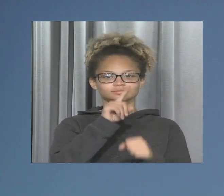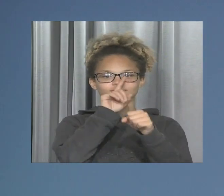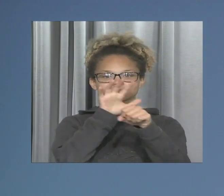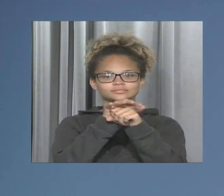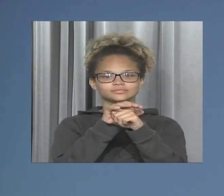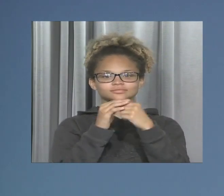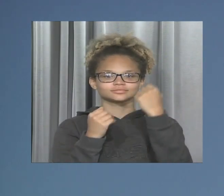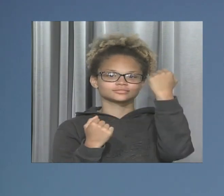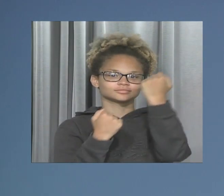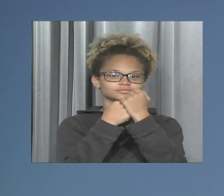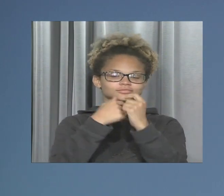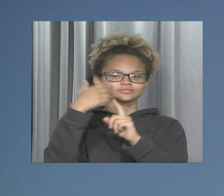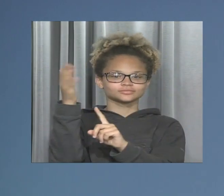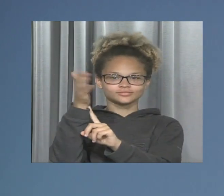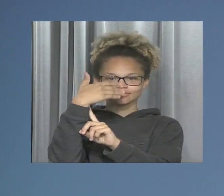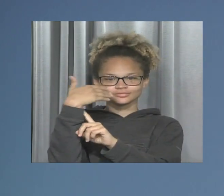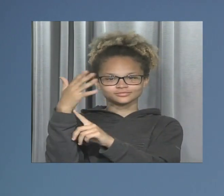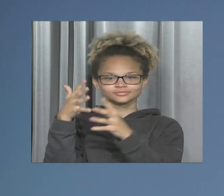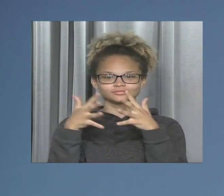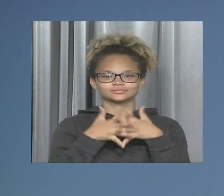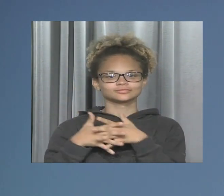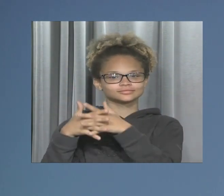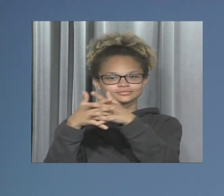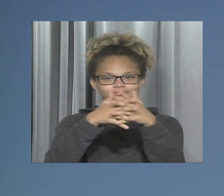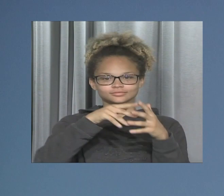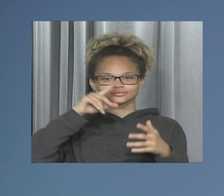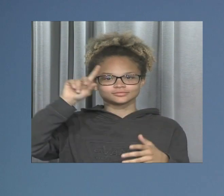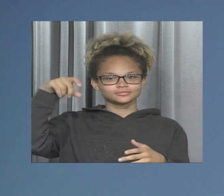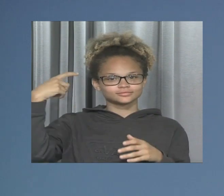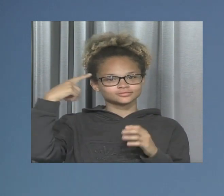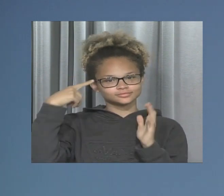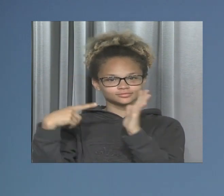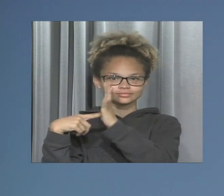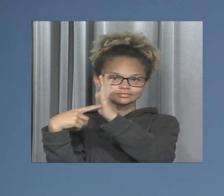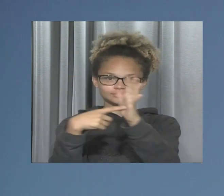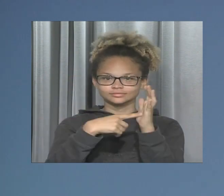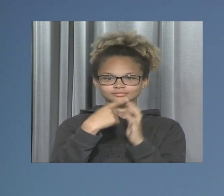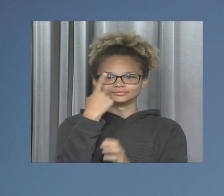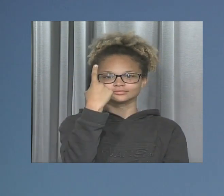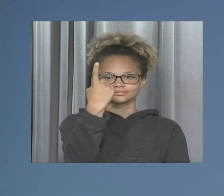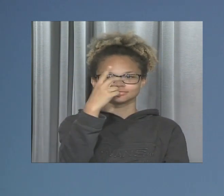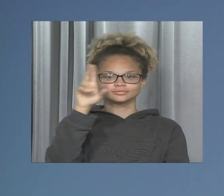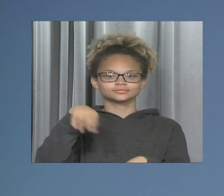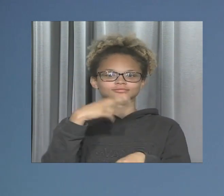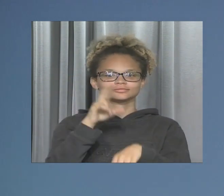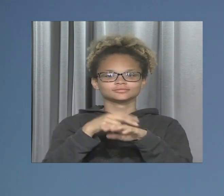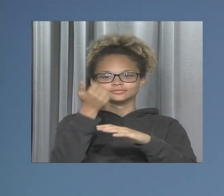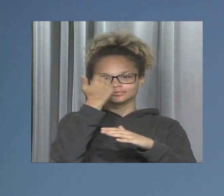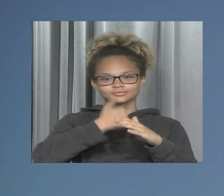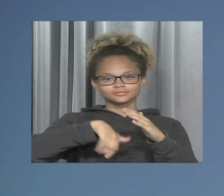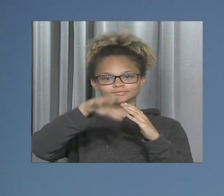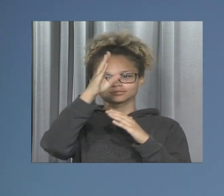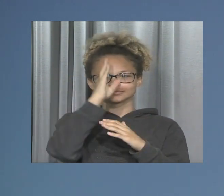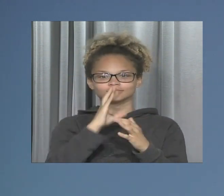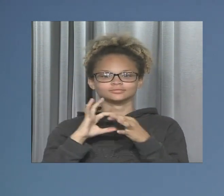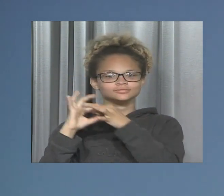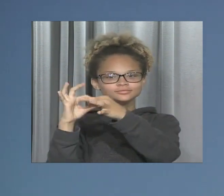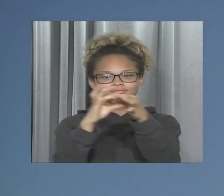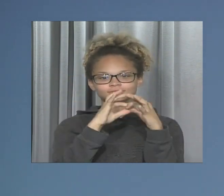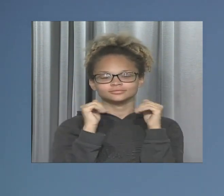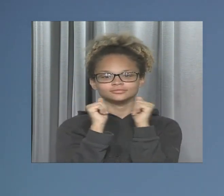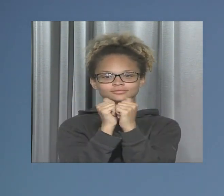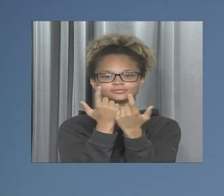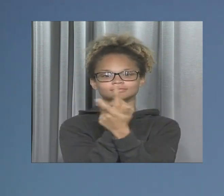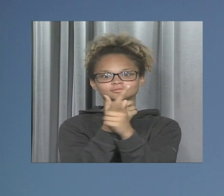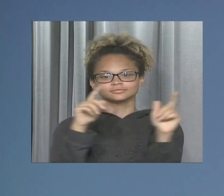I pledge allegiance to the flag of the United States of America and to the Republic for which it stands,